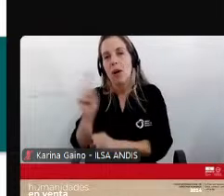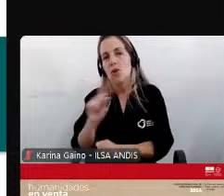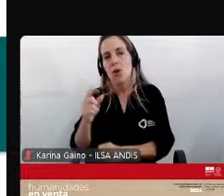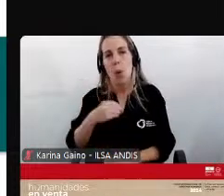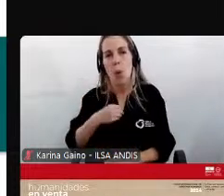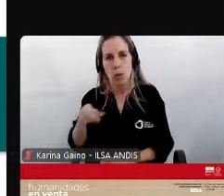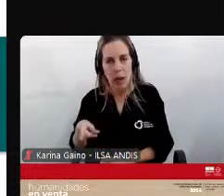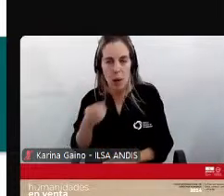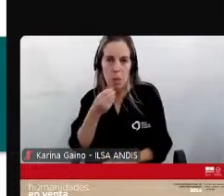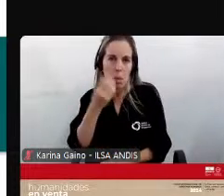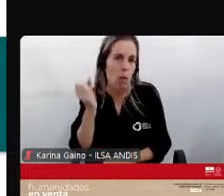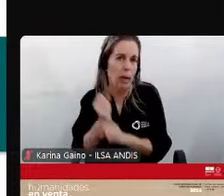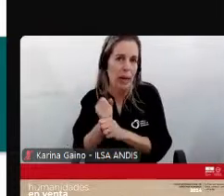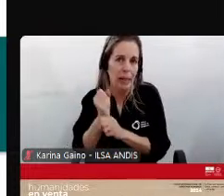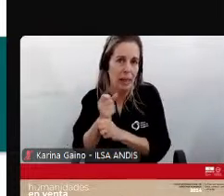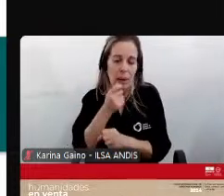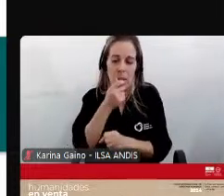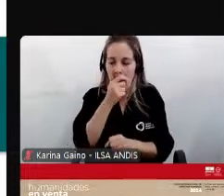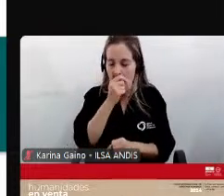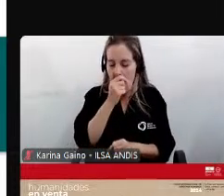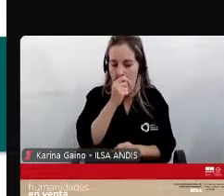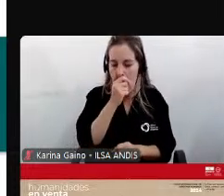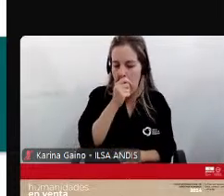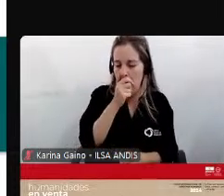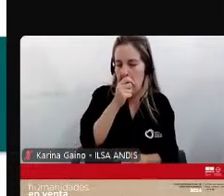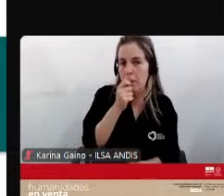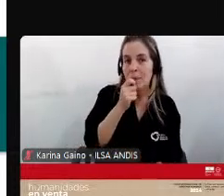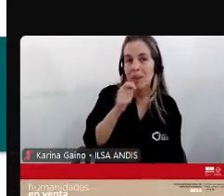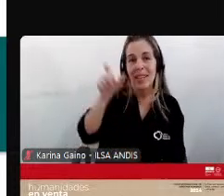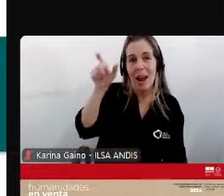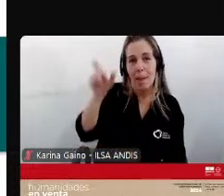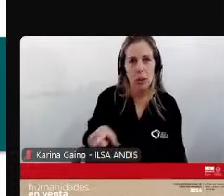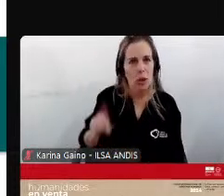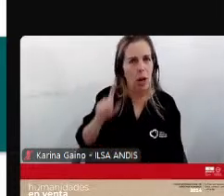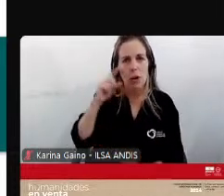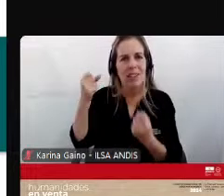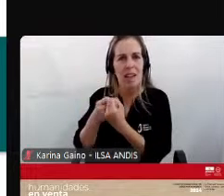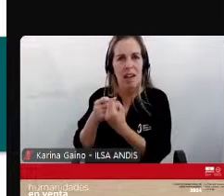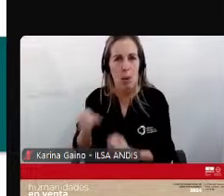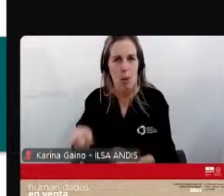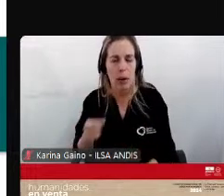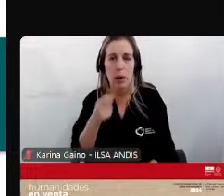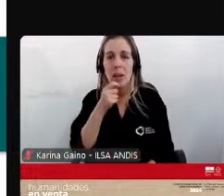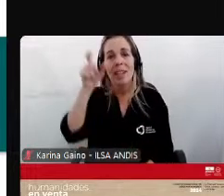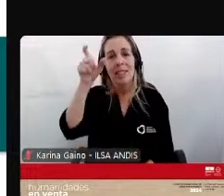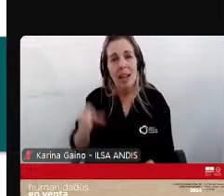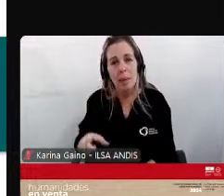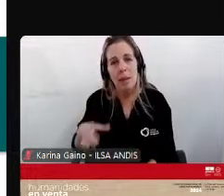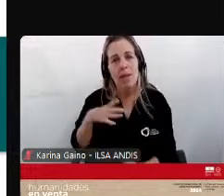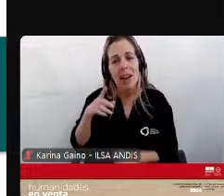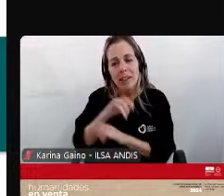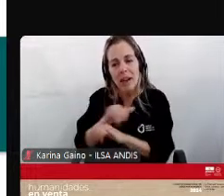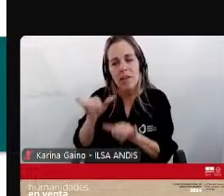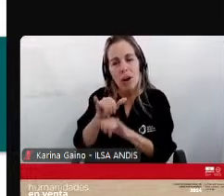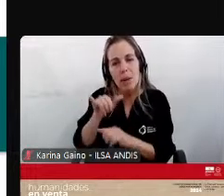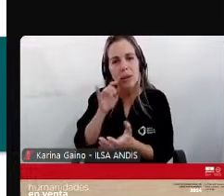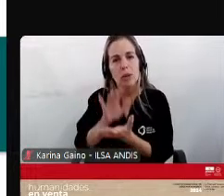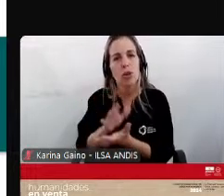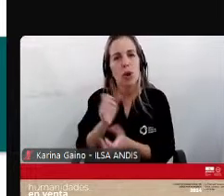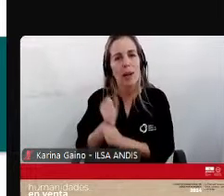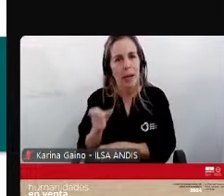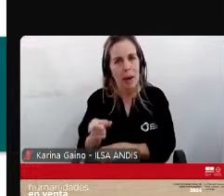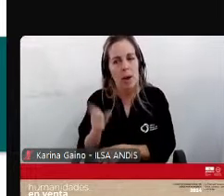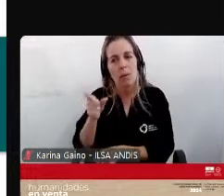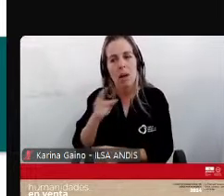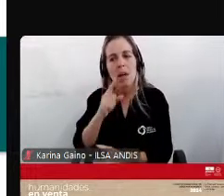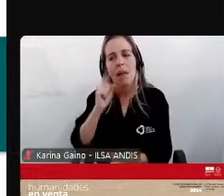of the worker, right? So workers need to be provided information, and they need to be free to decide whether or not they want to work under those conditions. So